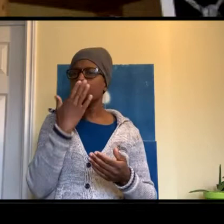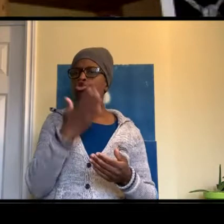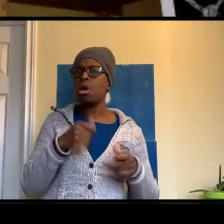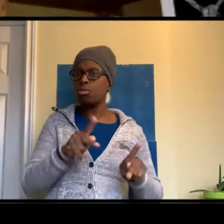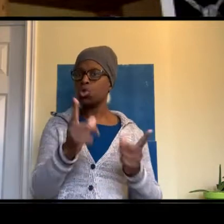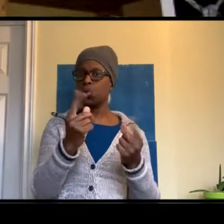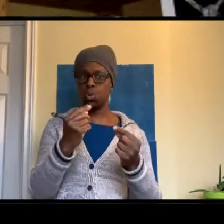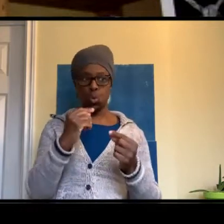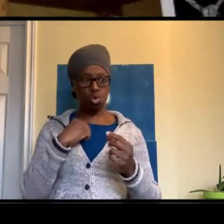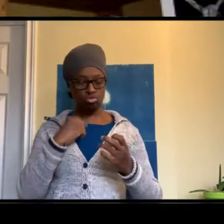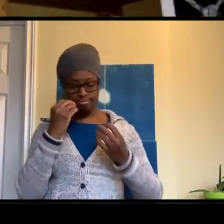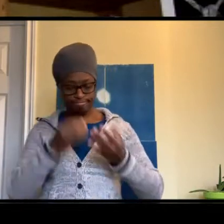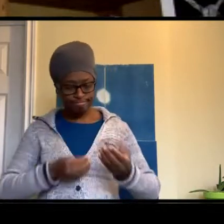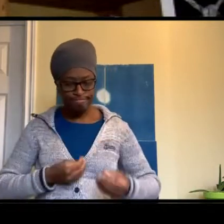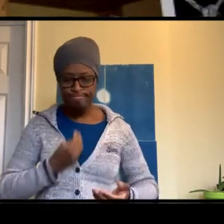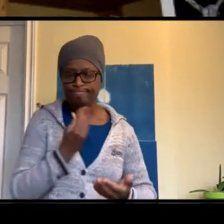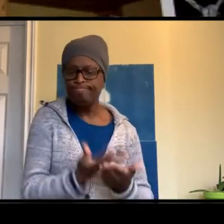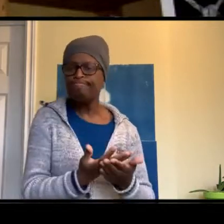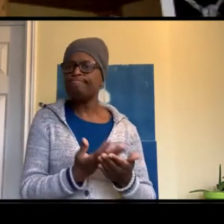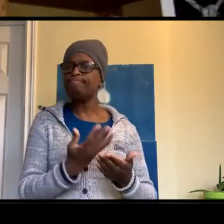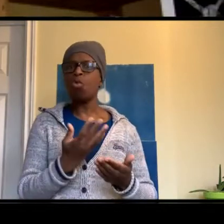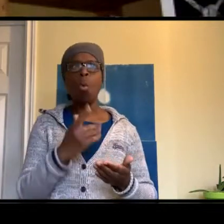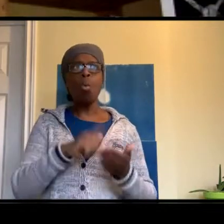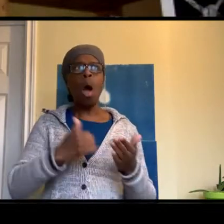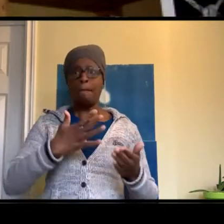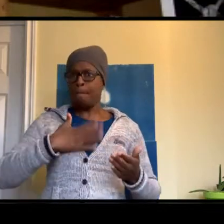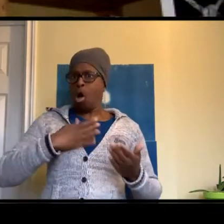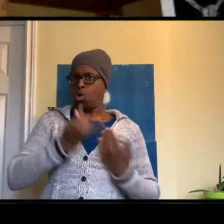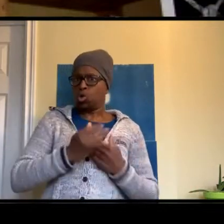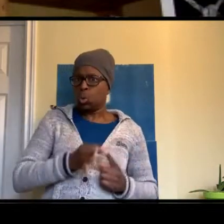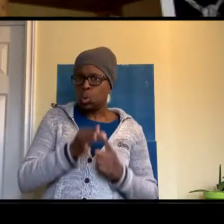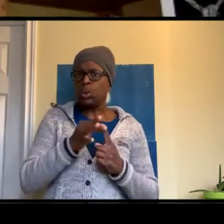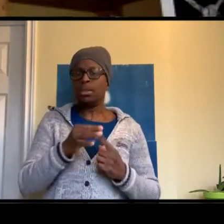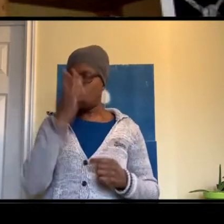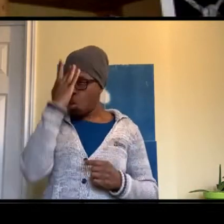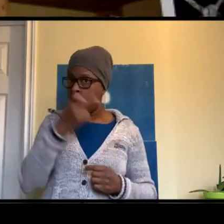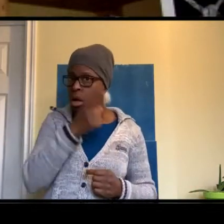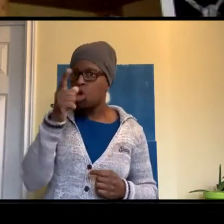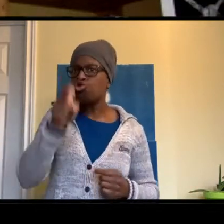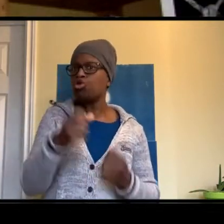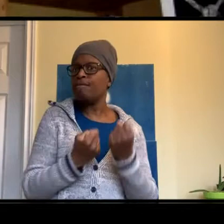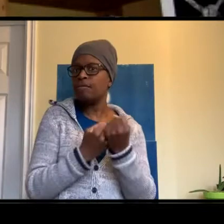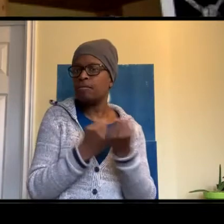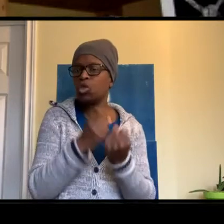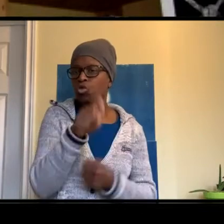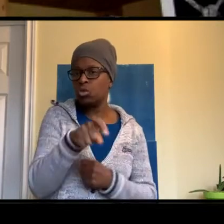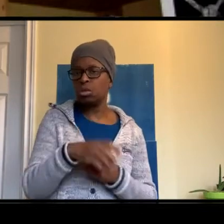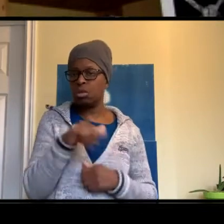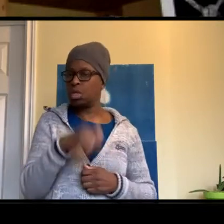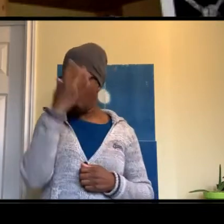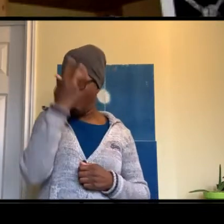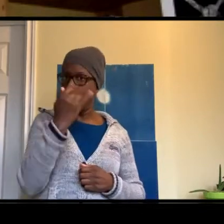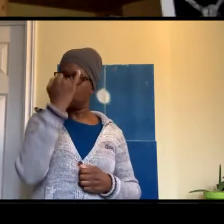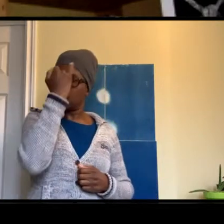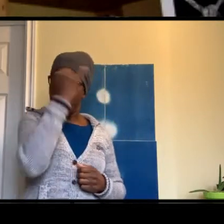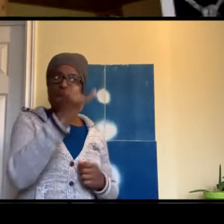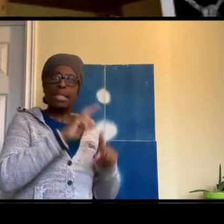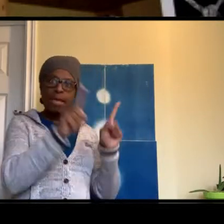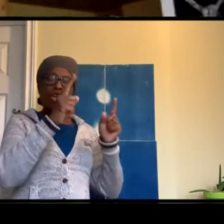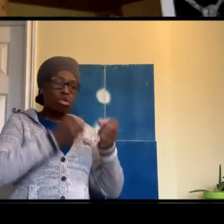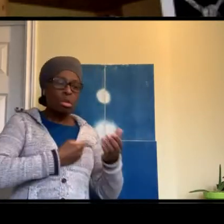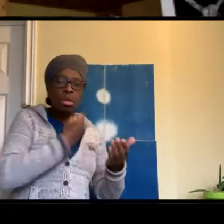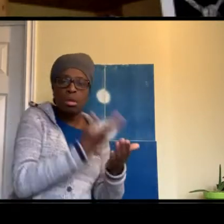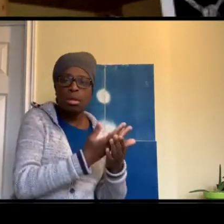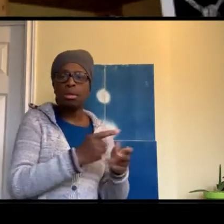to the project that's different. So when you're doing that brainstorming and the free writing and everything, thinking about why you're the person for